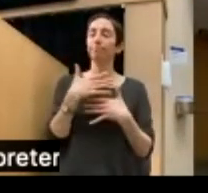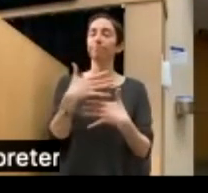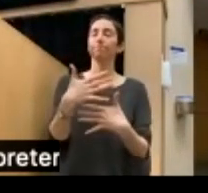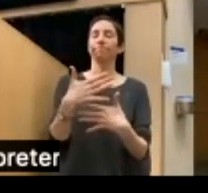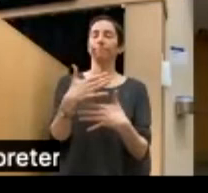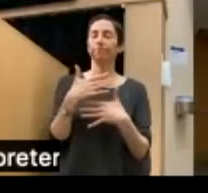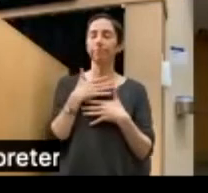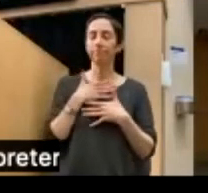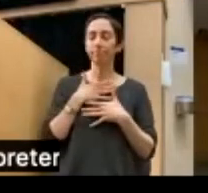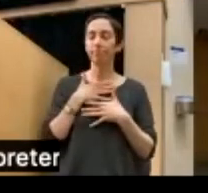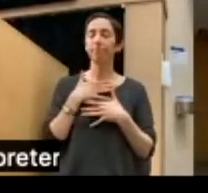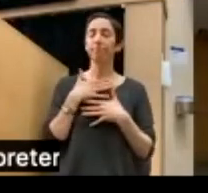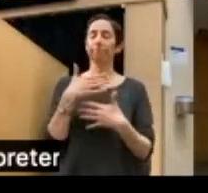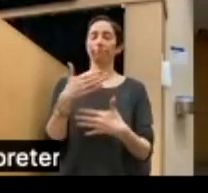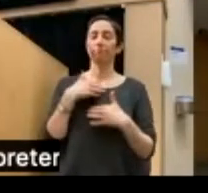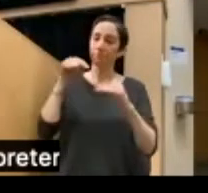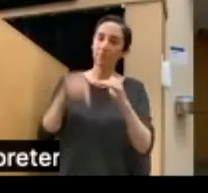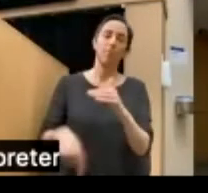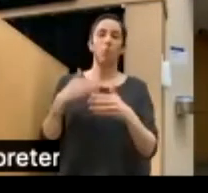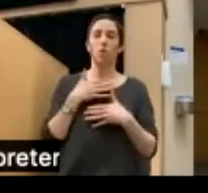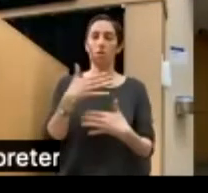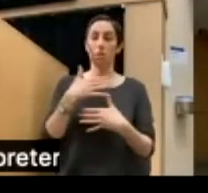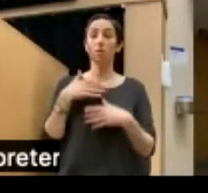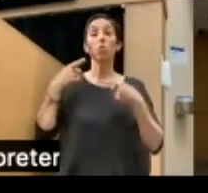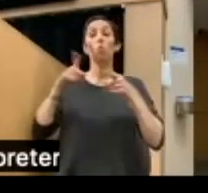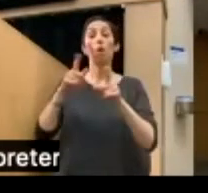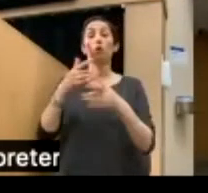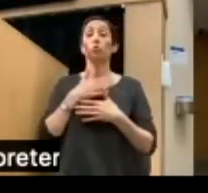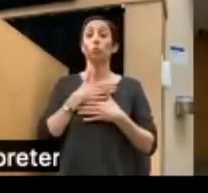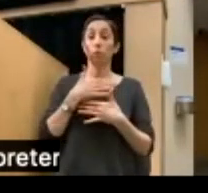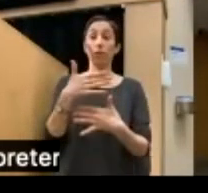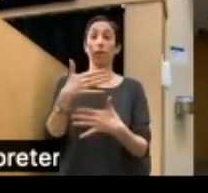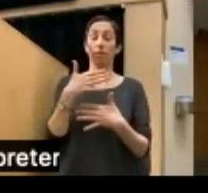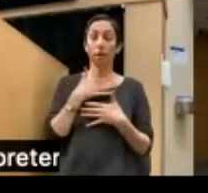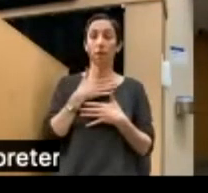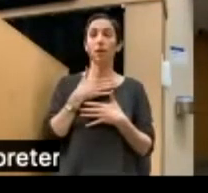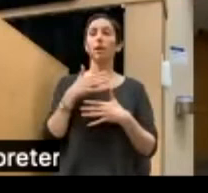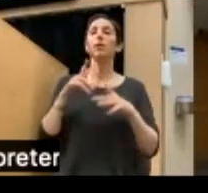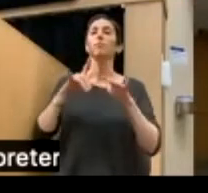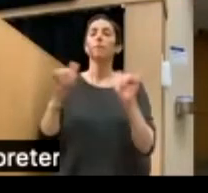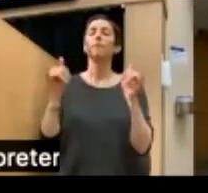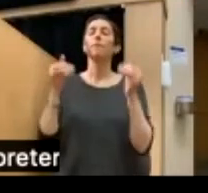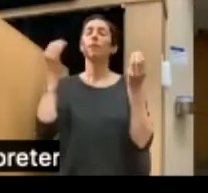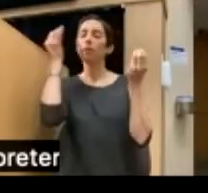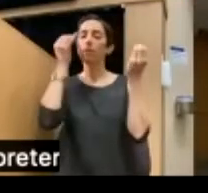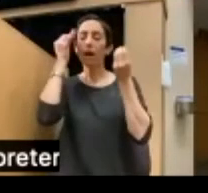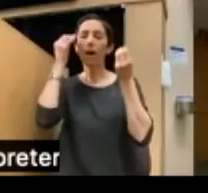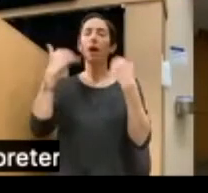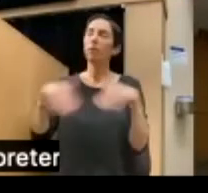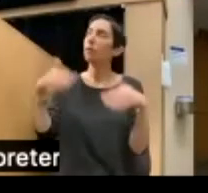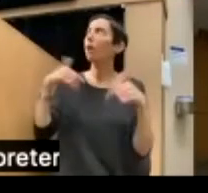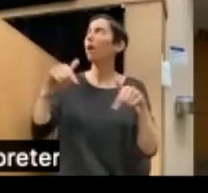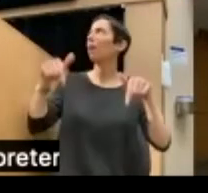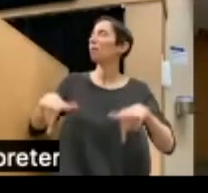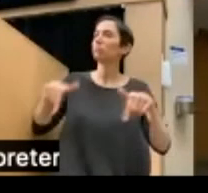And while you're breathing, also think about how you're surrounded by this incredible community